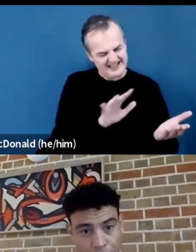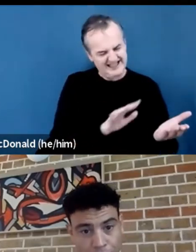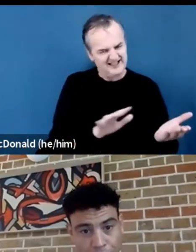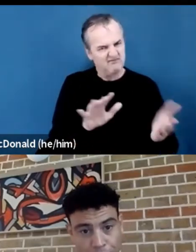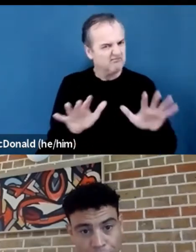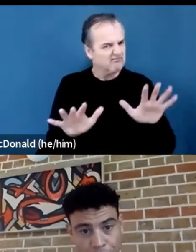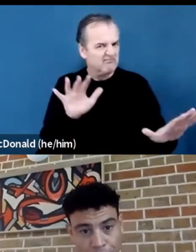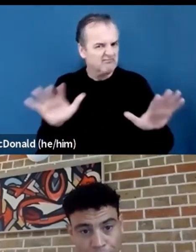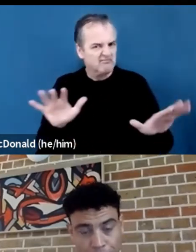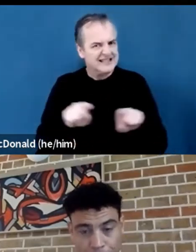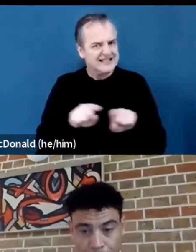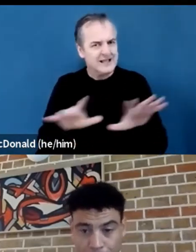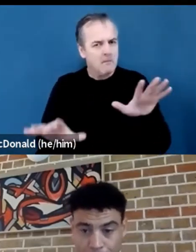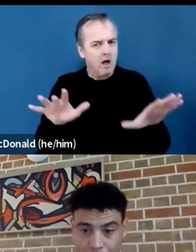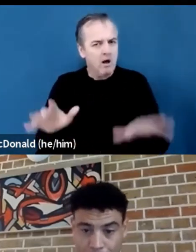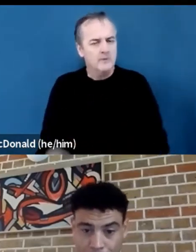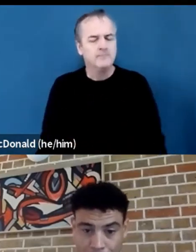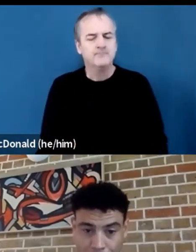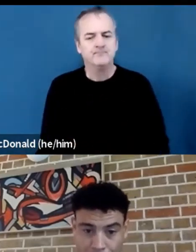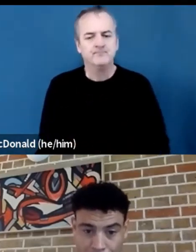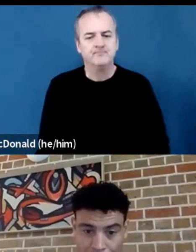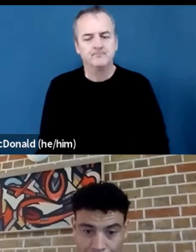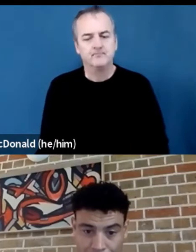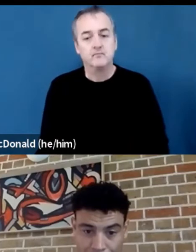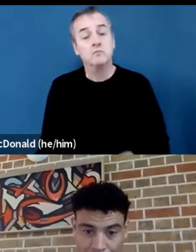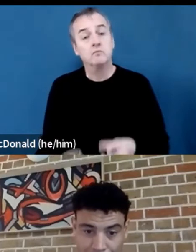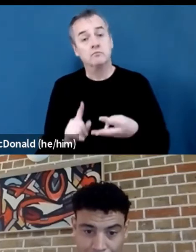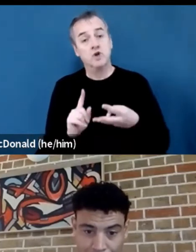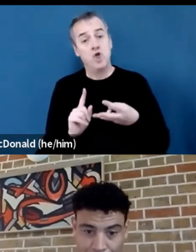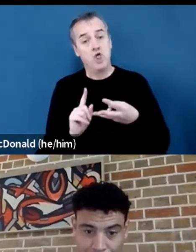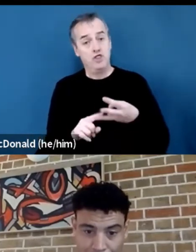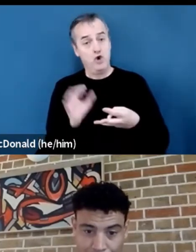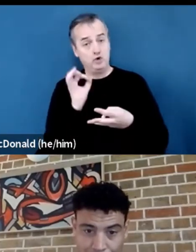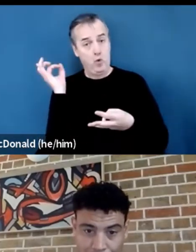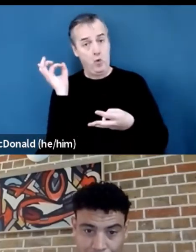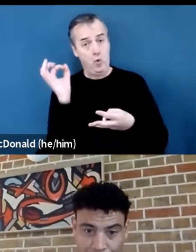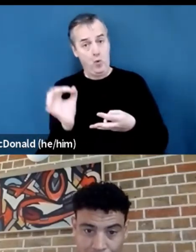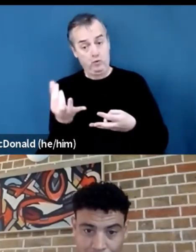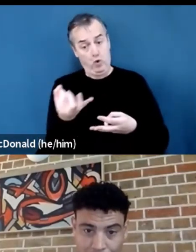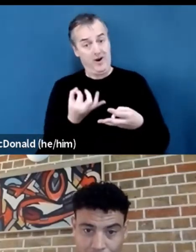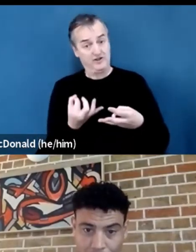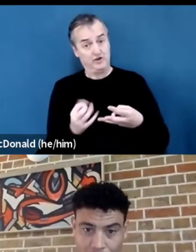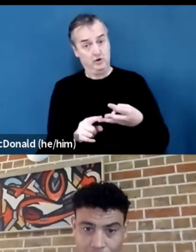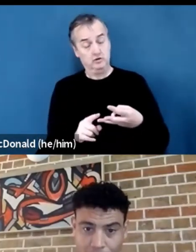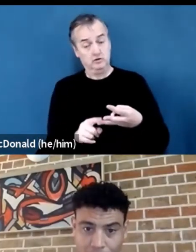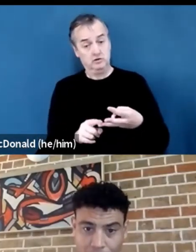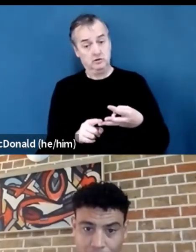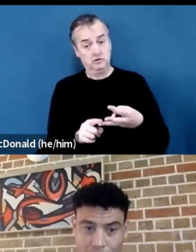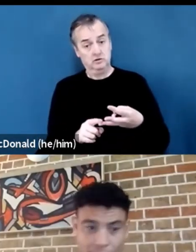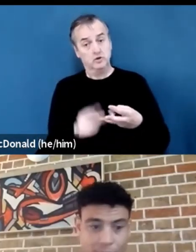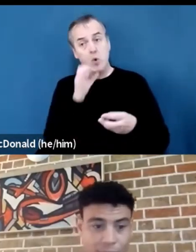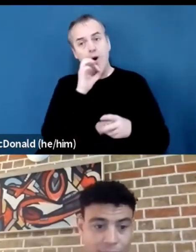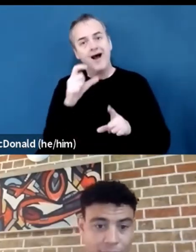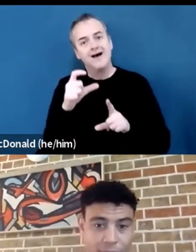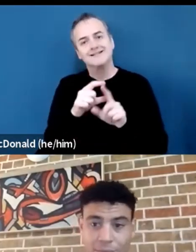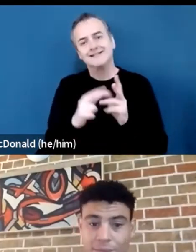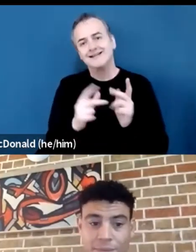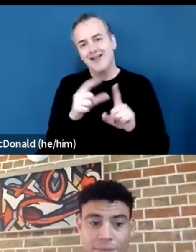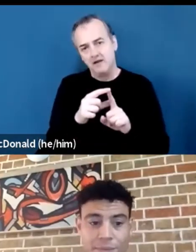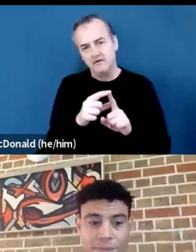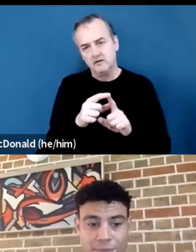Yeah, absolutely. Cool. So this is a question for David, Ella and